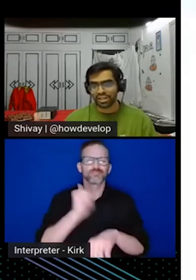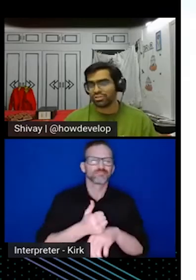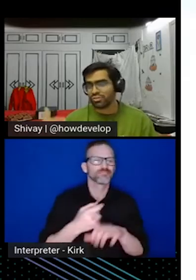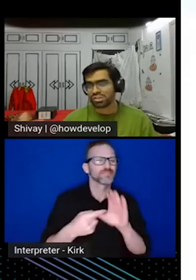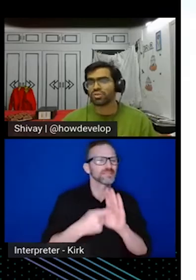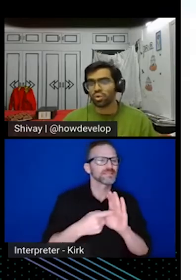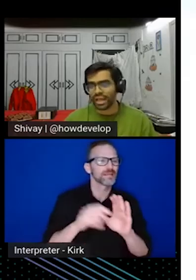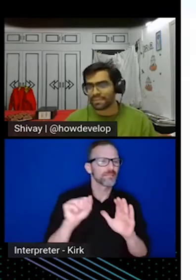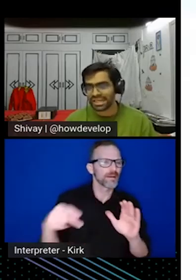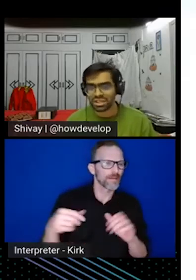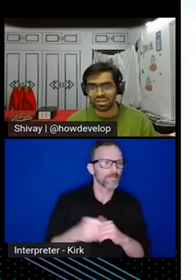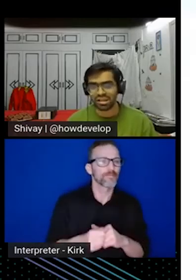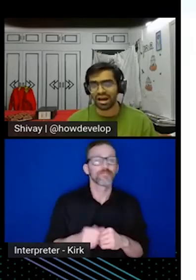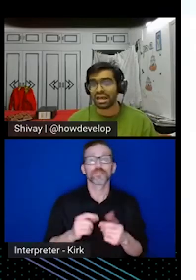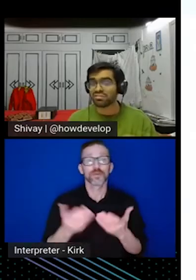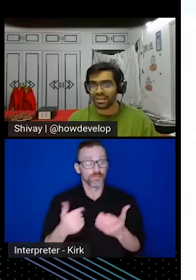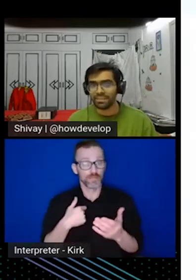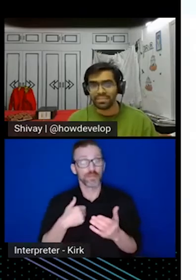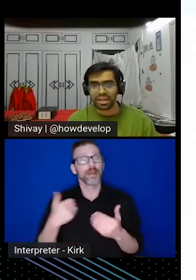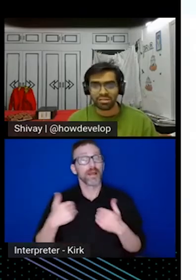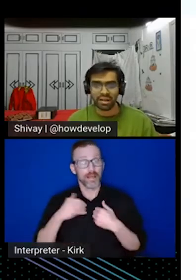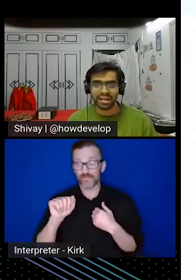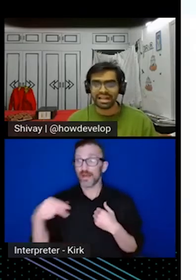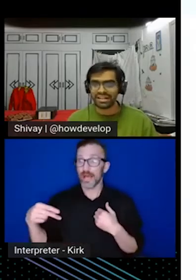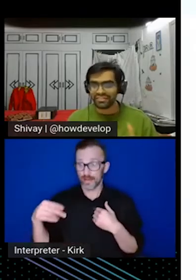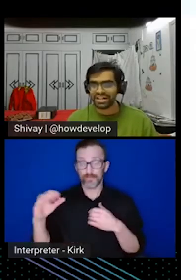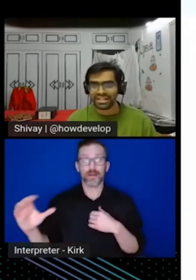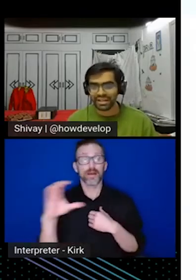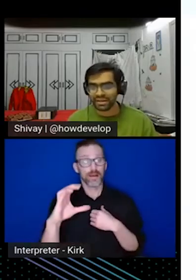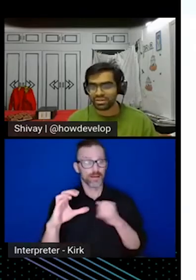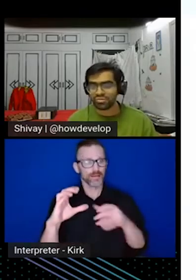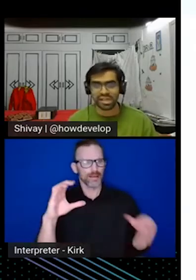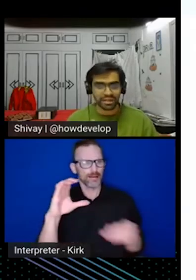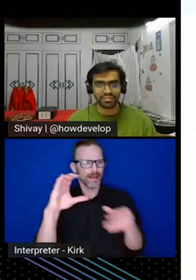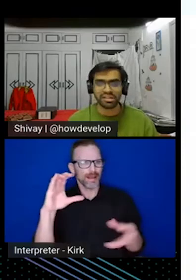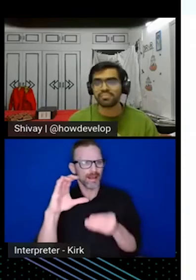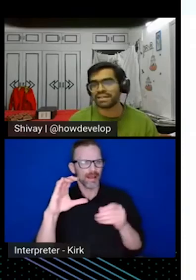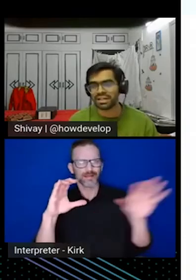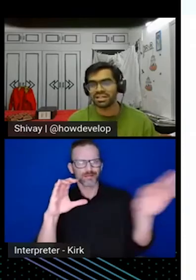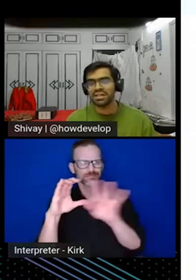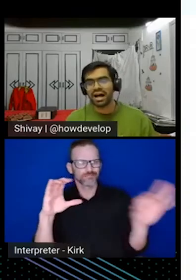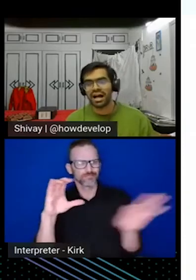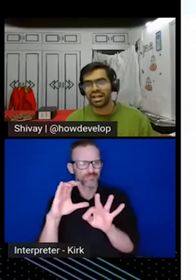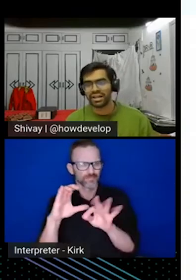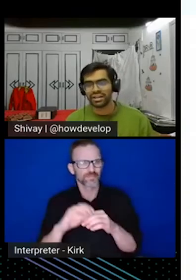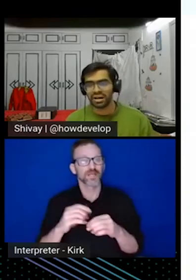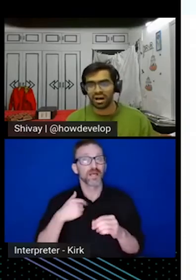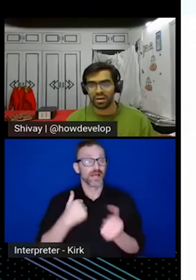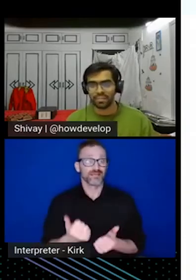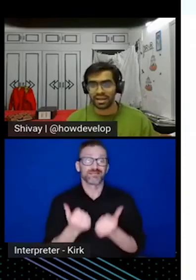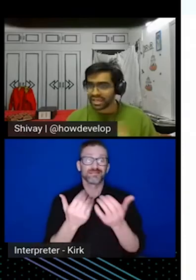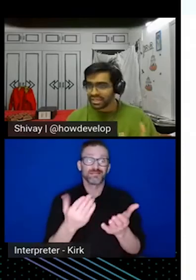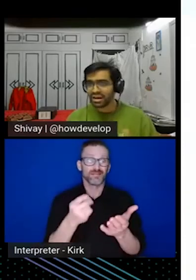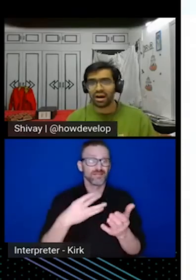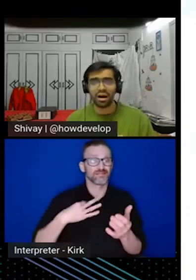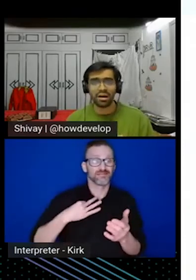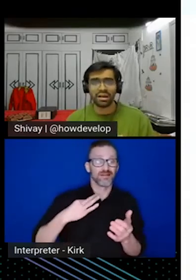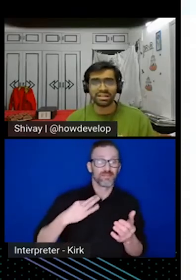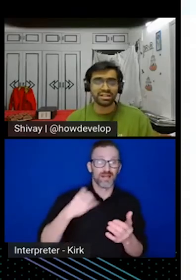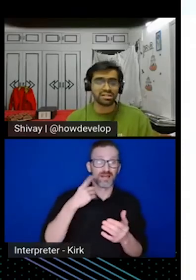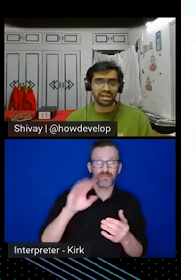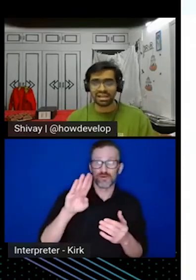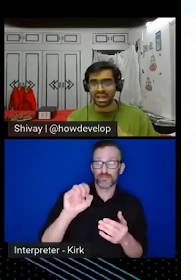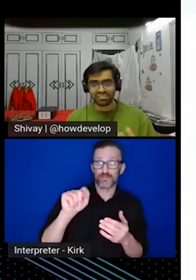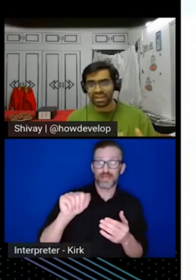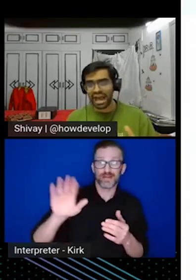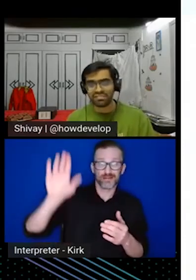even use your own applications as well. So I'll definitely recommend to sign up for this beta. And again,